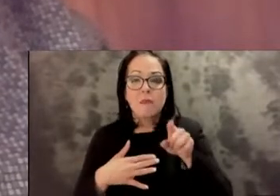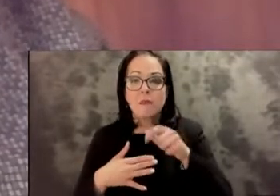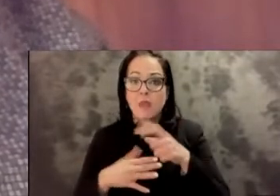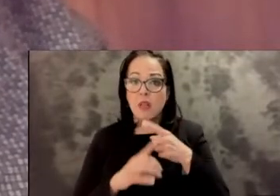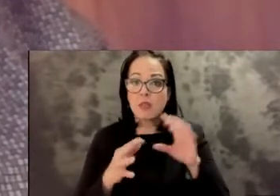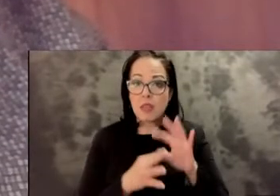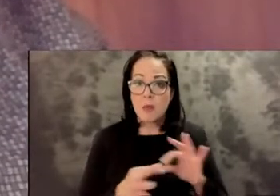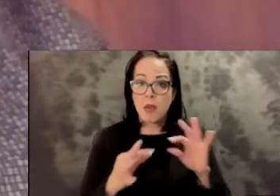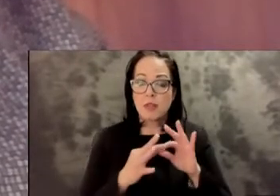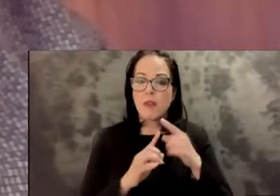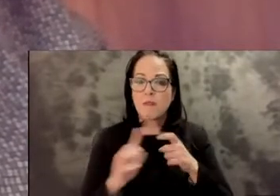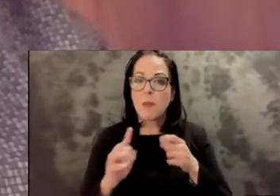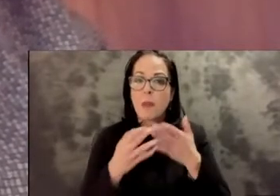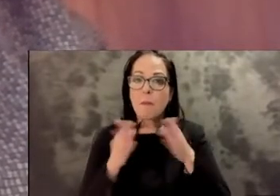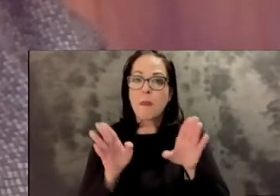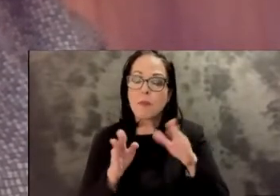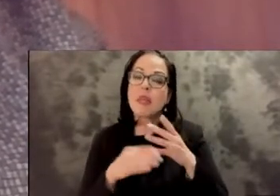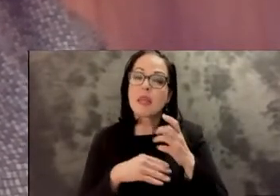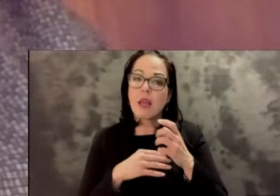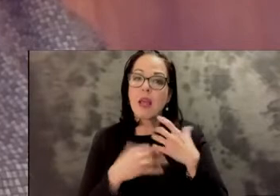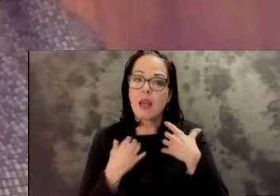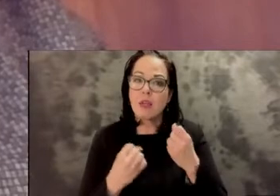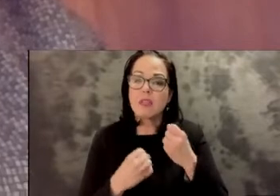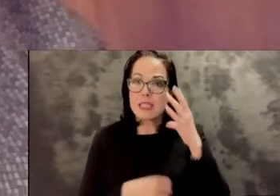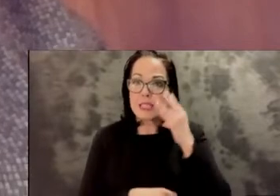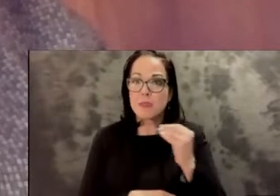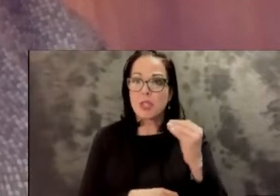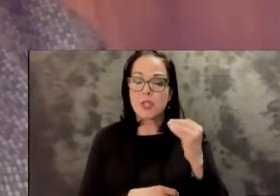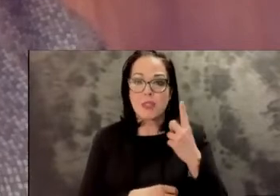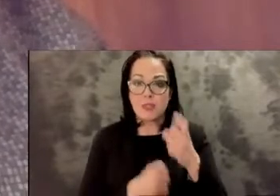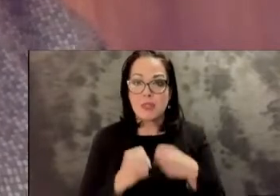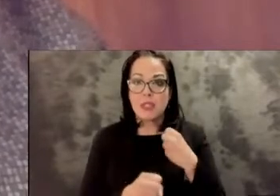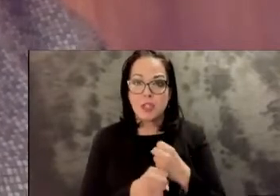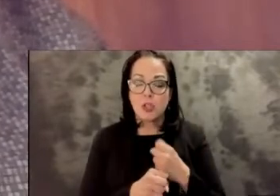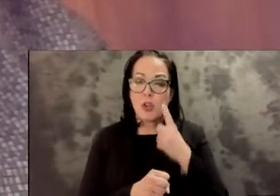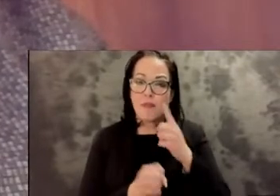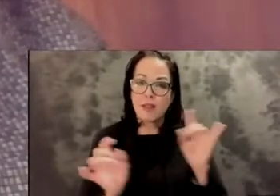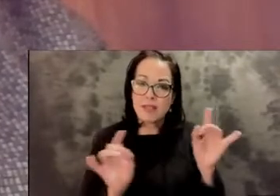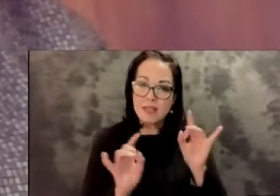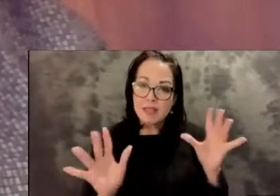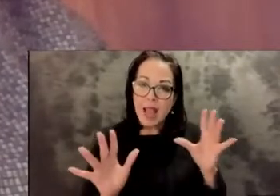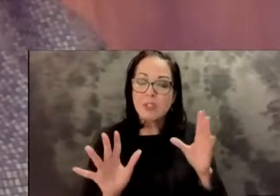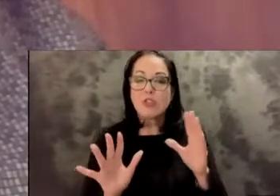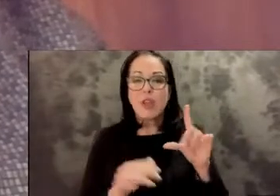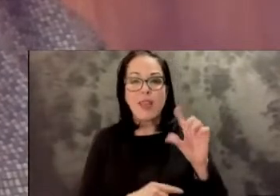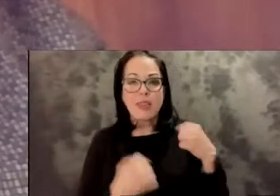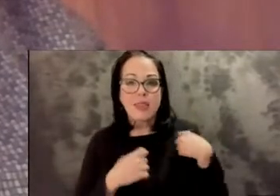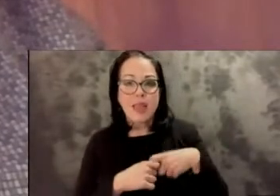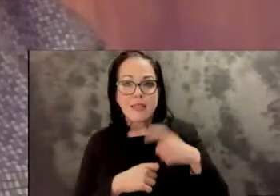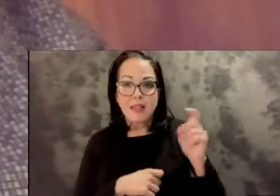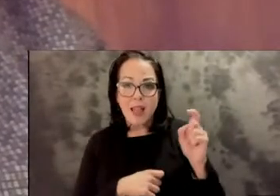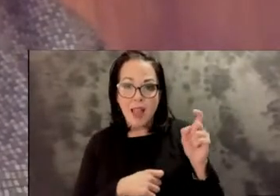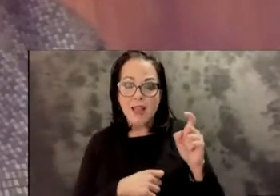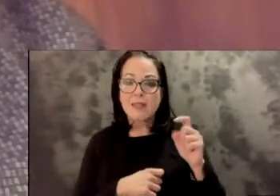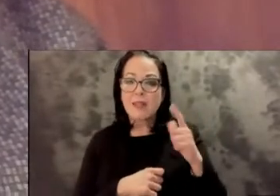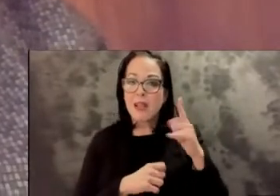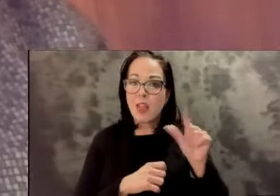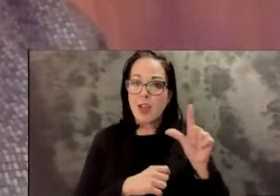public health experience of the COVID-19 viral pandemic disaster in the Latinx population of Los Angeles